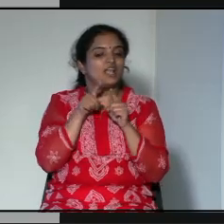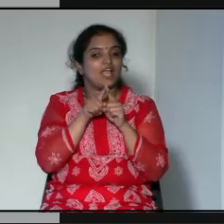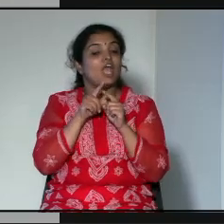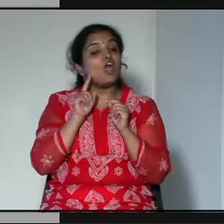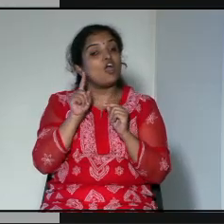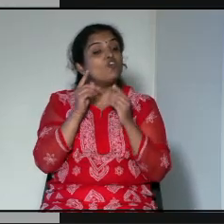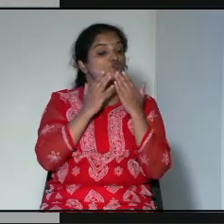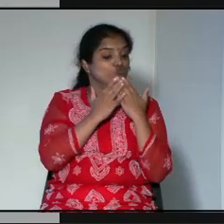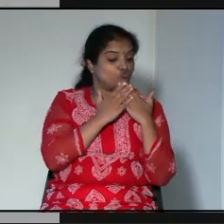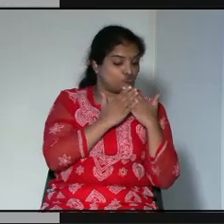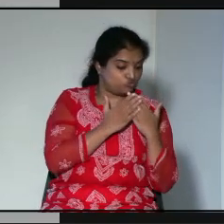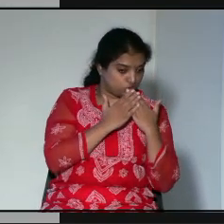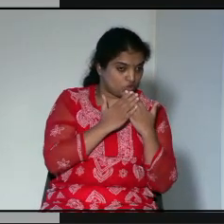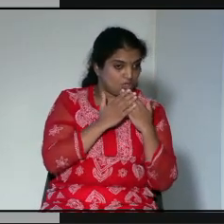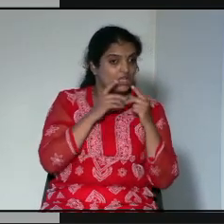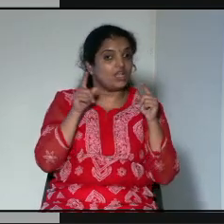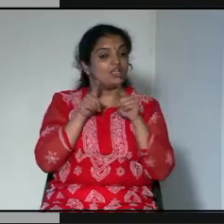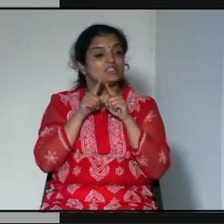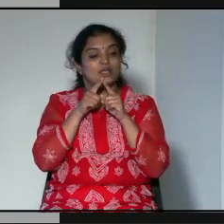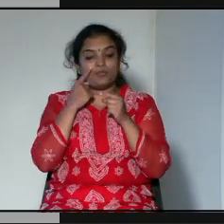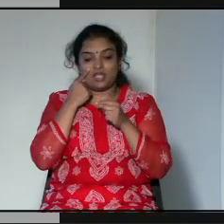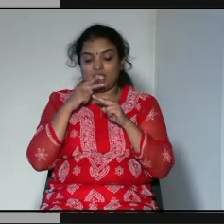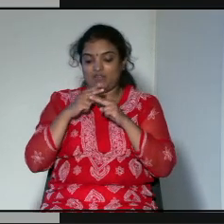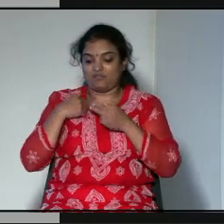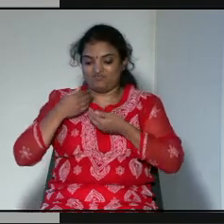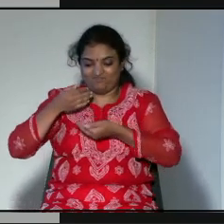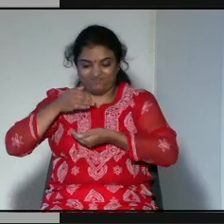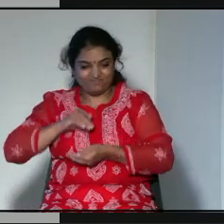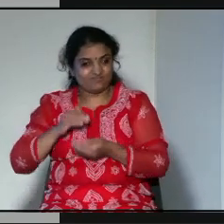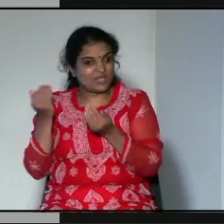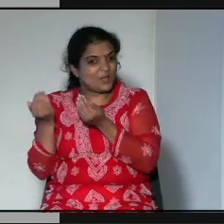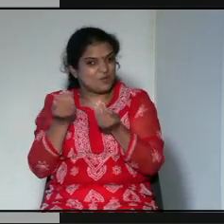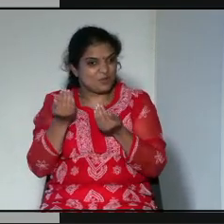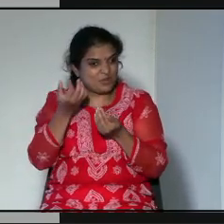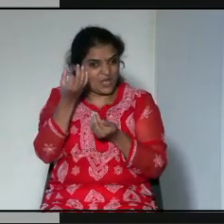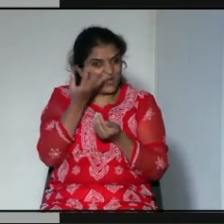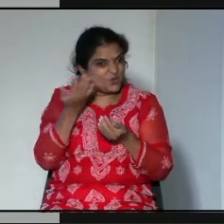health center, manned by locals who had been trained within this setup.